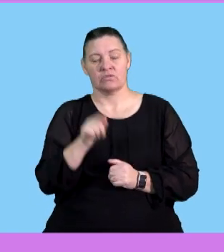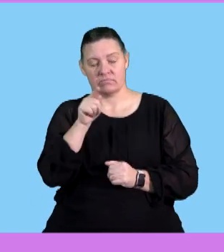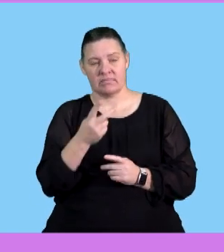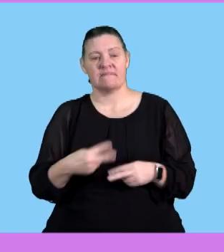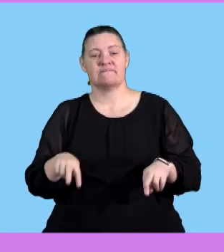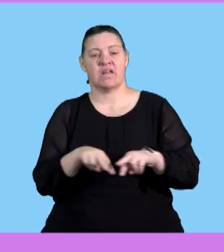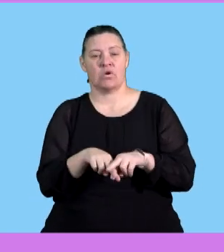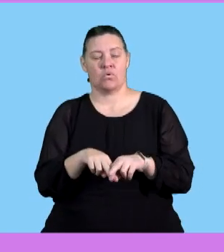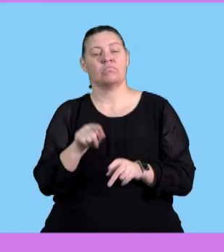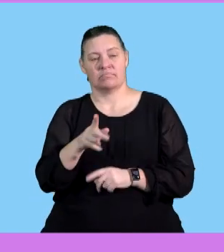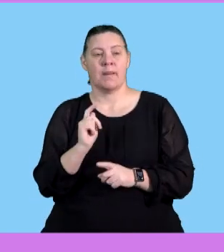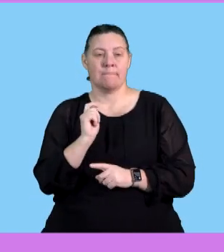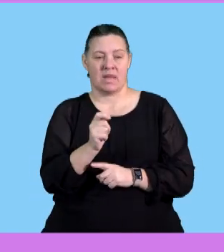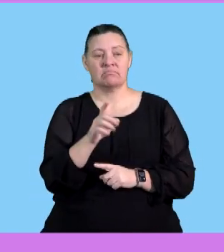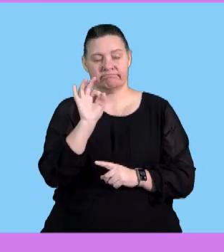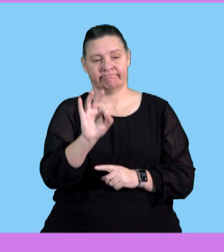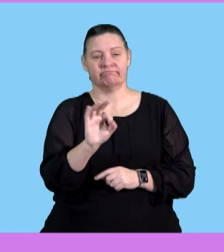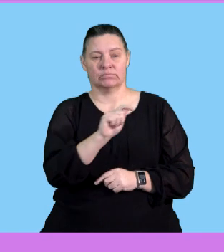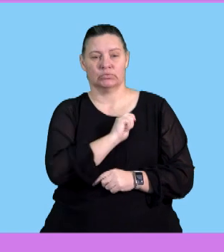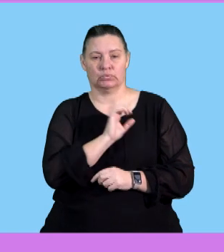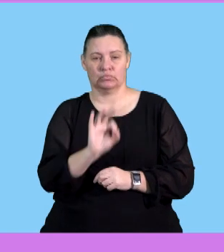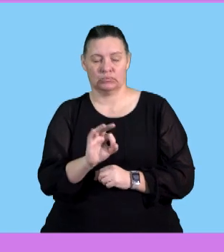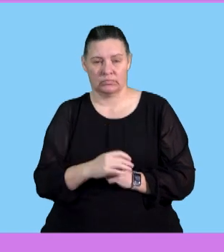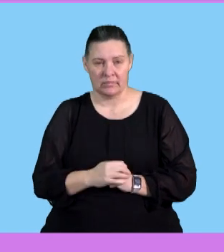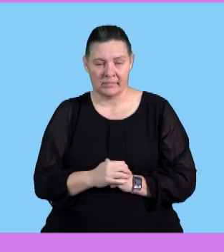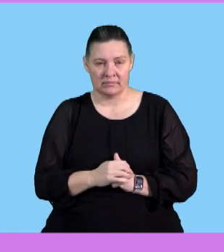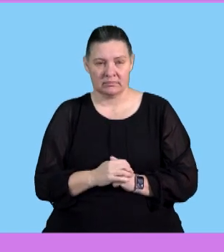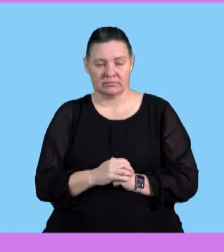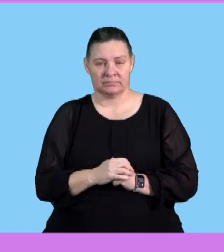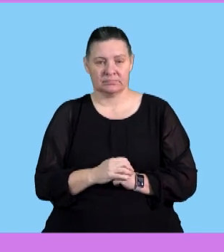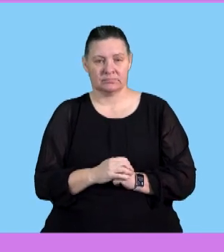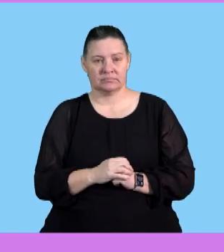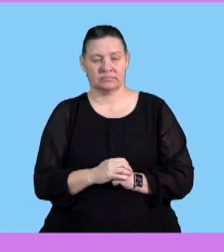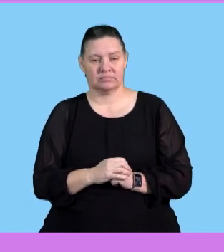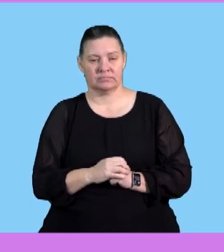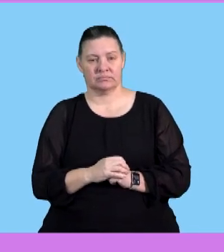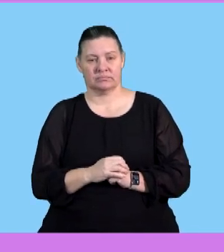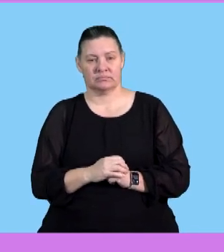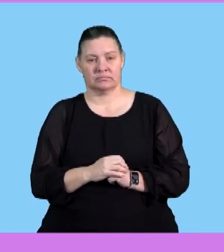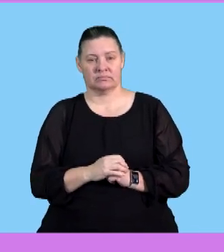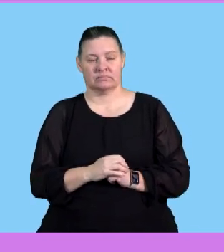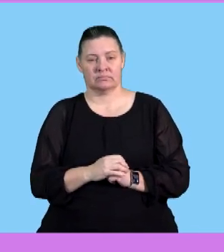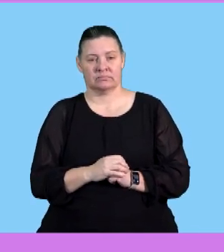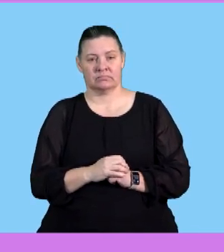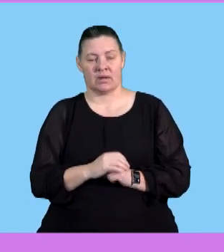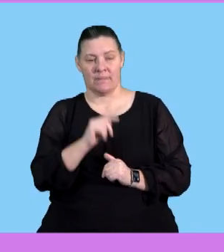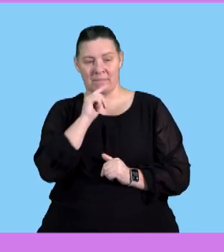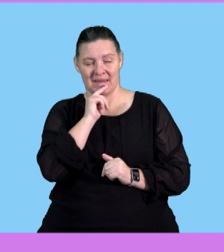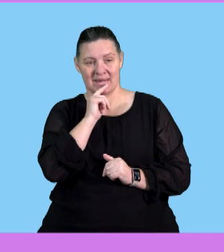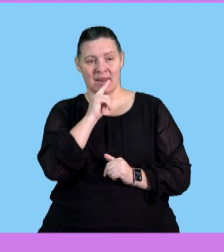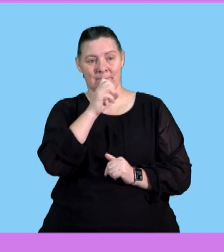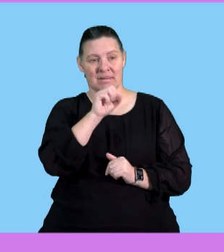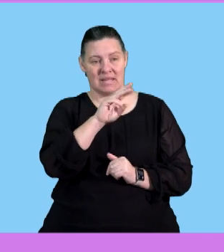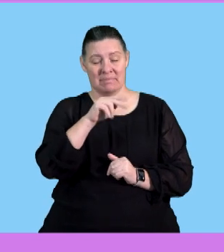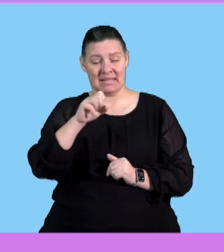374.98. So this value is what Mr. Peterson has paid. So now it means